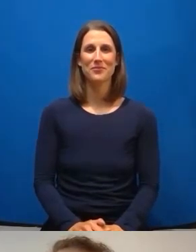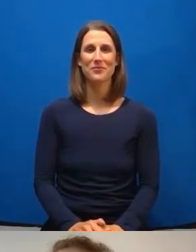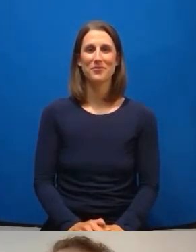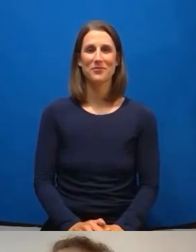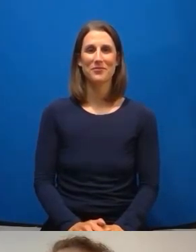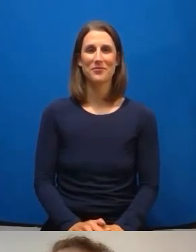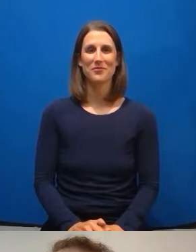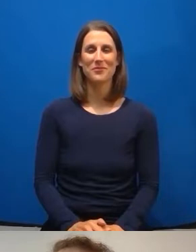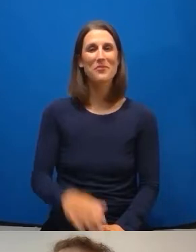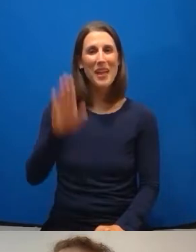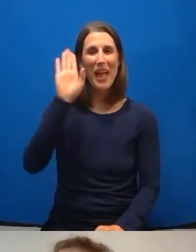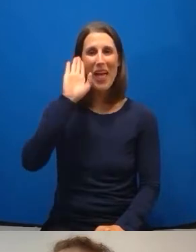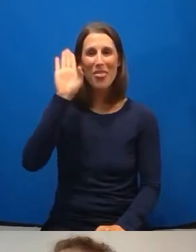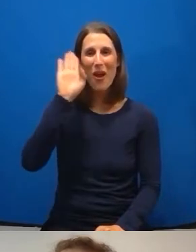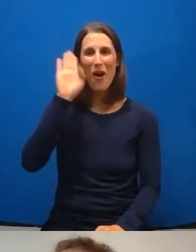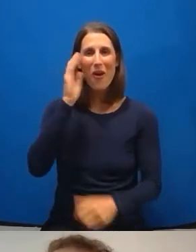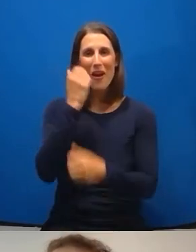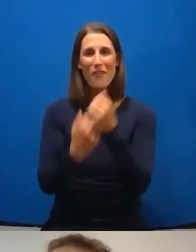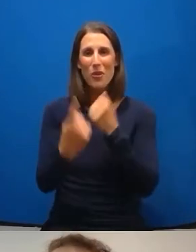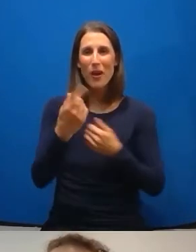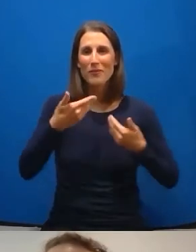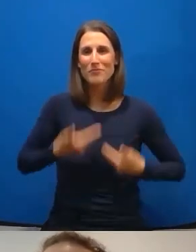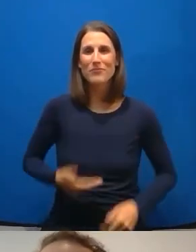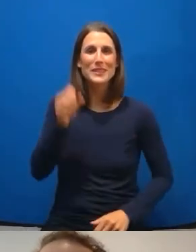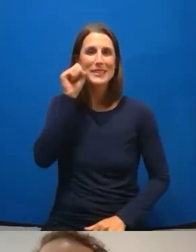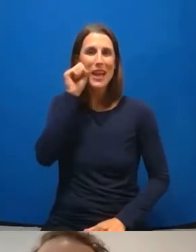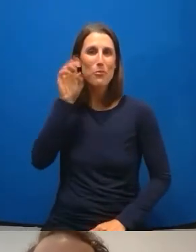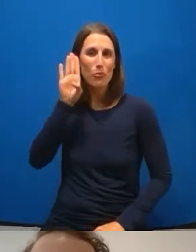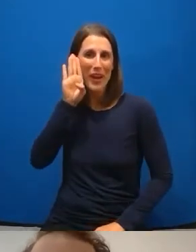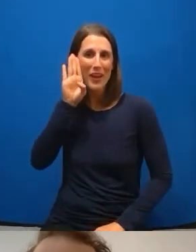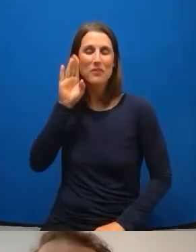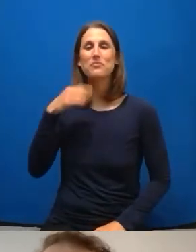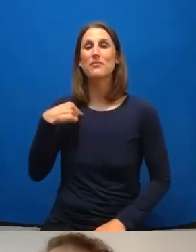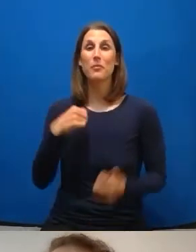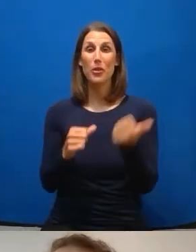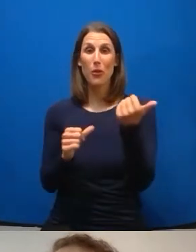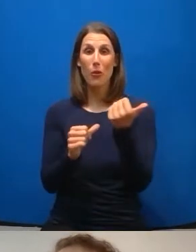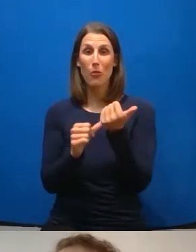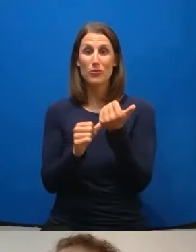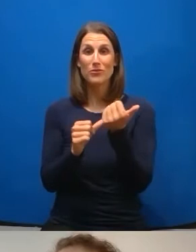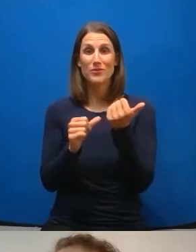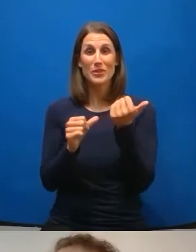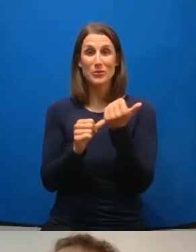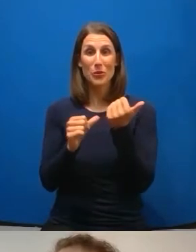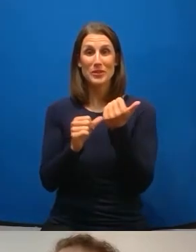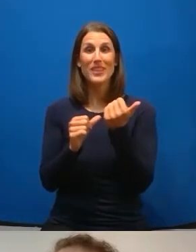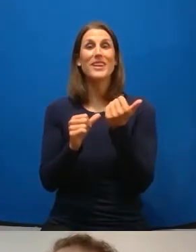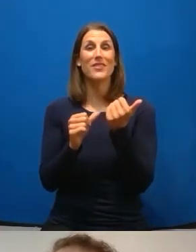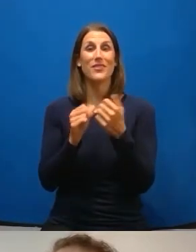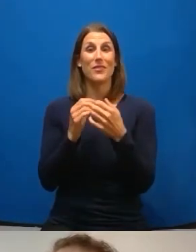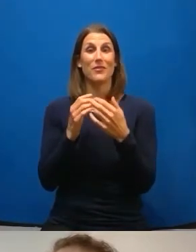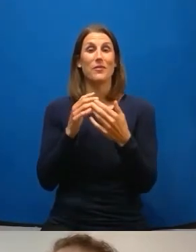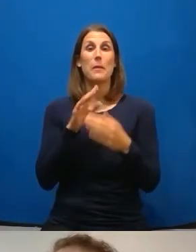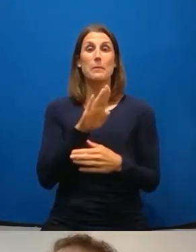All right. Hey, everybody. I'm Sarah Brandt. I'm an associate at the Institute, and we wanted to gather some of our